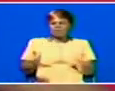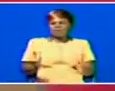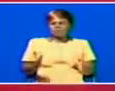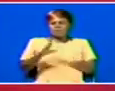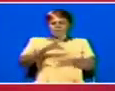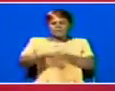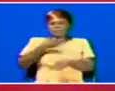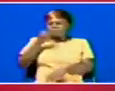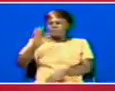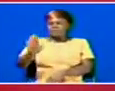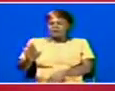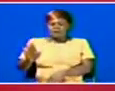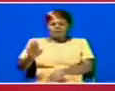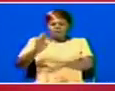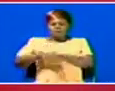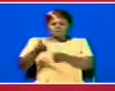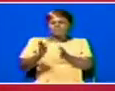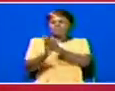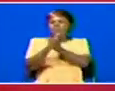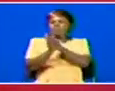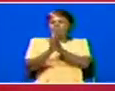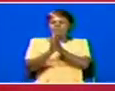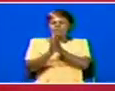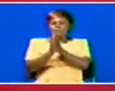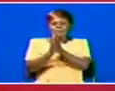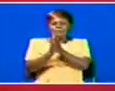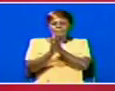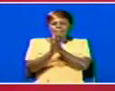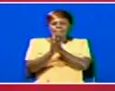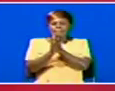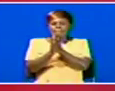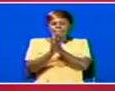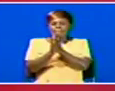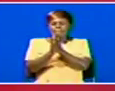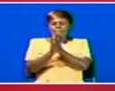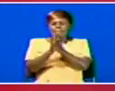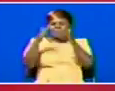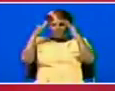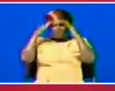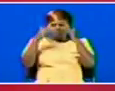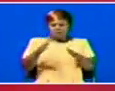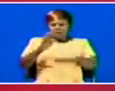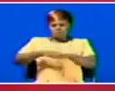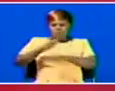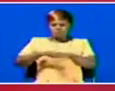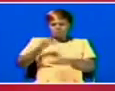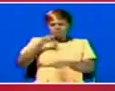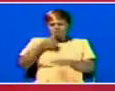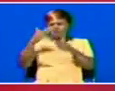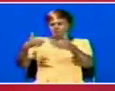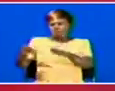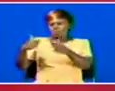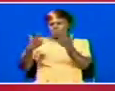some reaction from her on this particular story by Caroline B. All right, let's focus on a feel-good story. After decades of